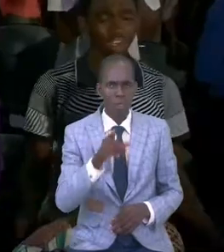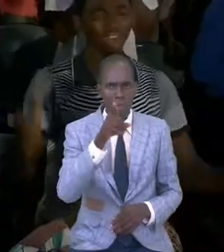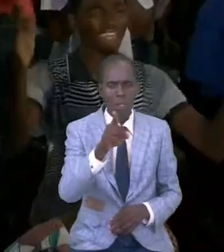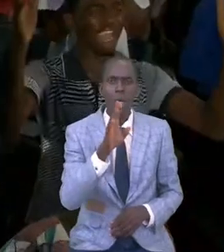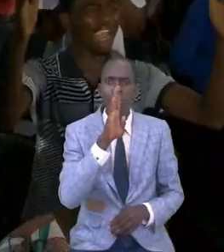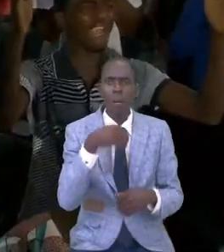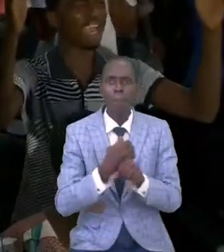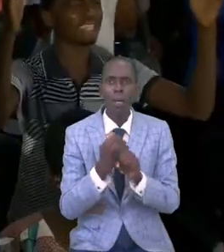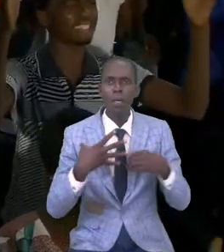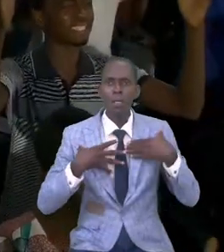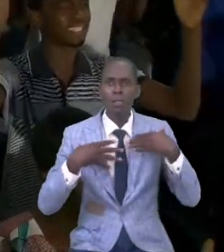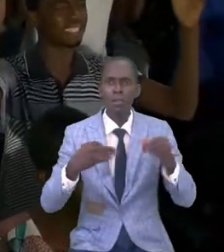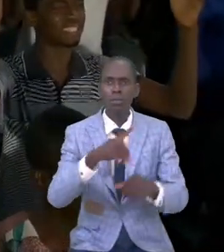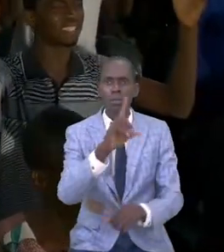whole?